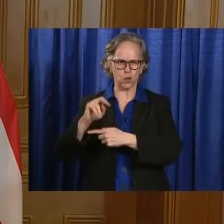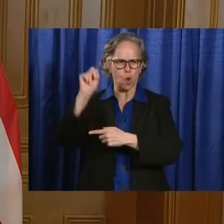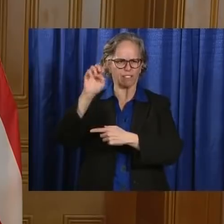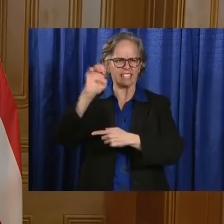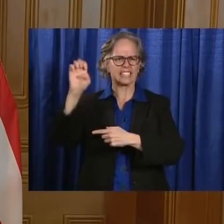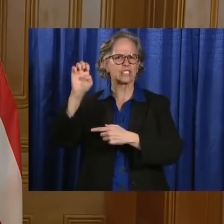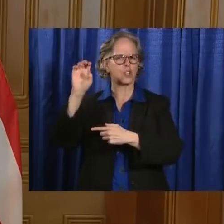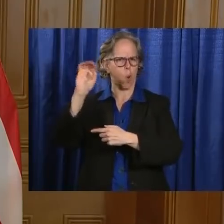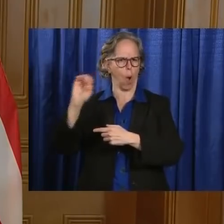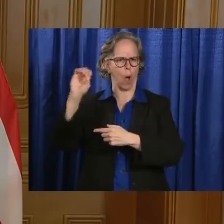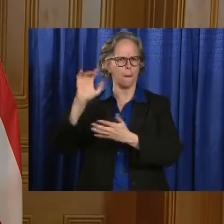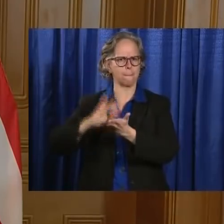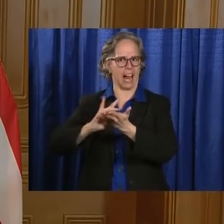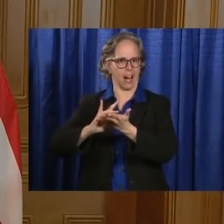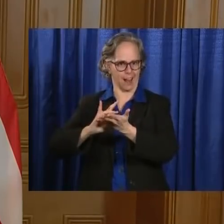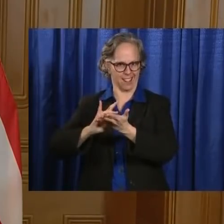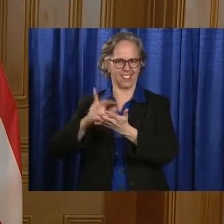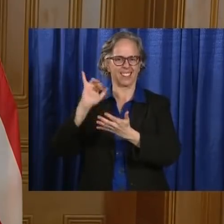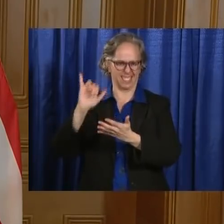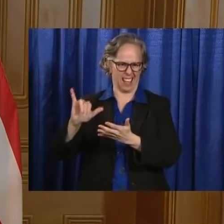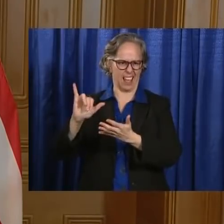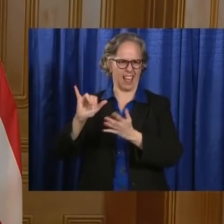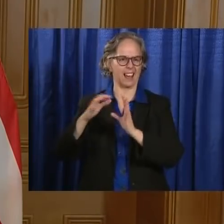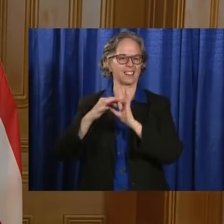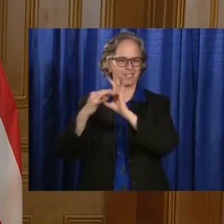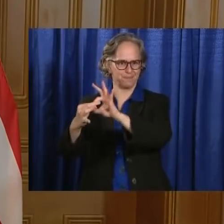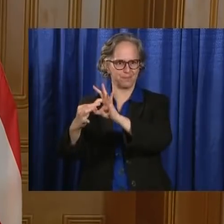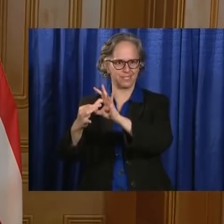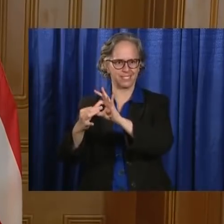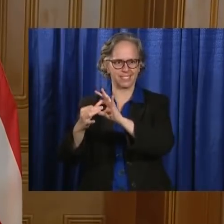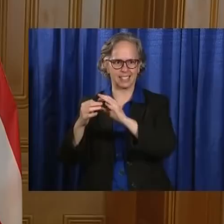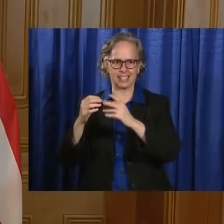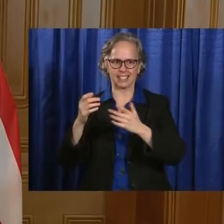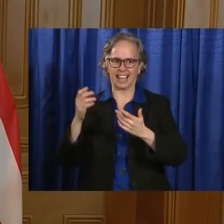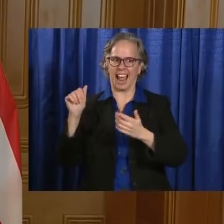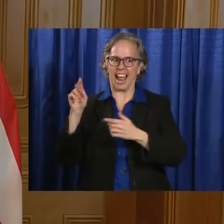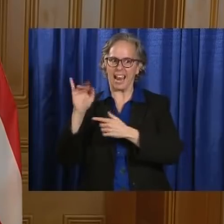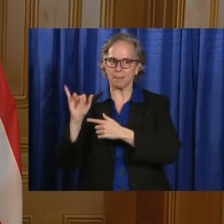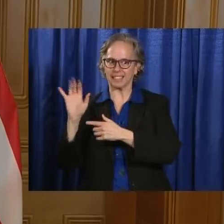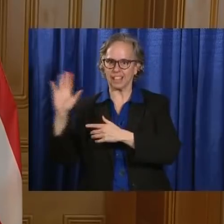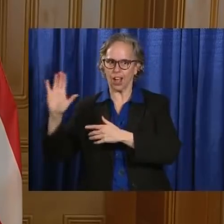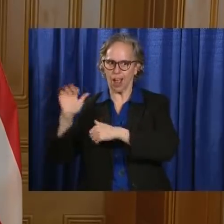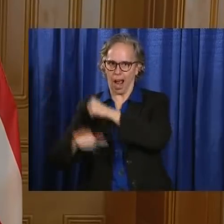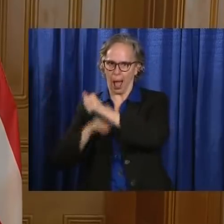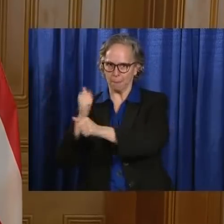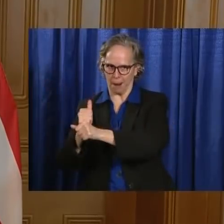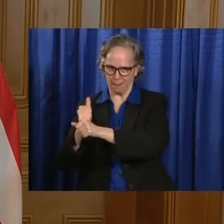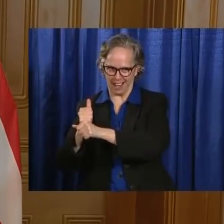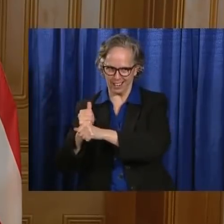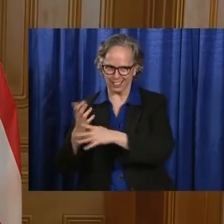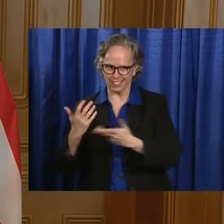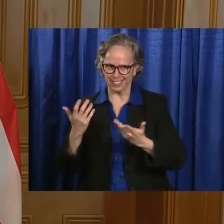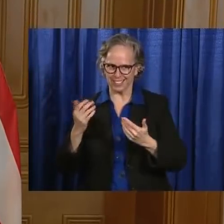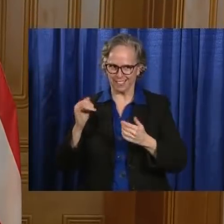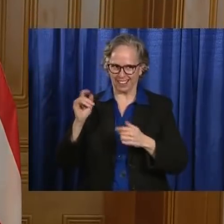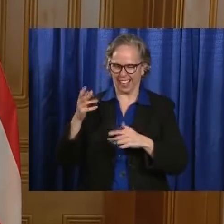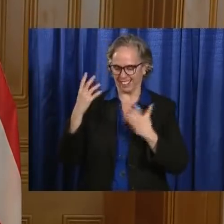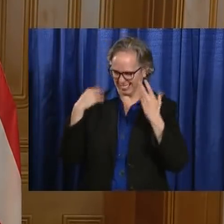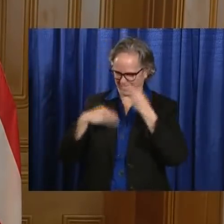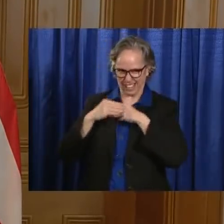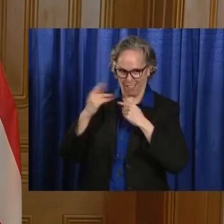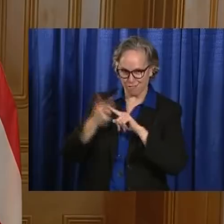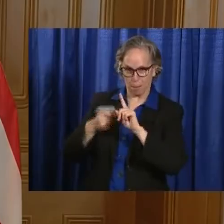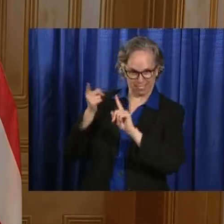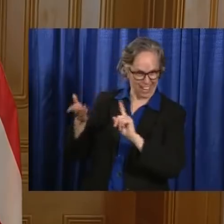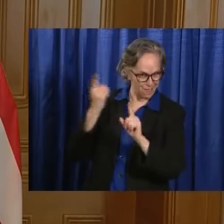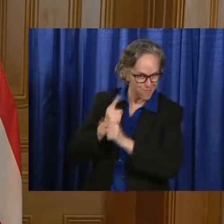of Amy's alma mater. You brought a scarf from there, I believe, so you can show them that. Anyway, start